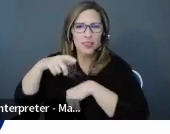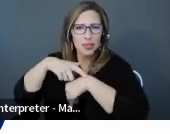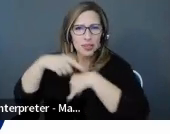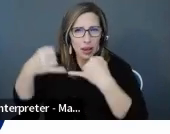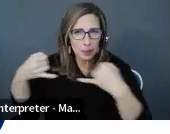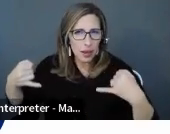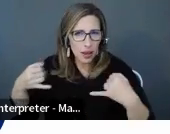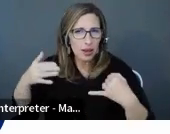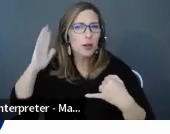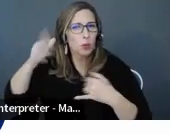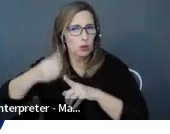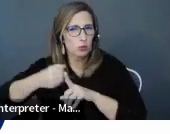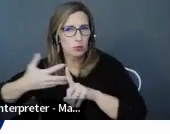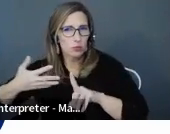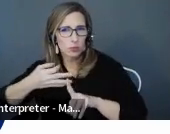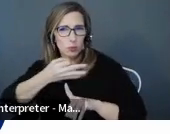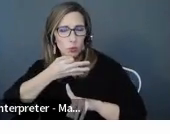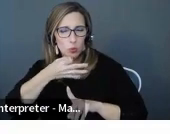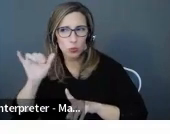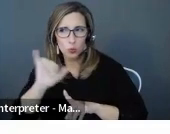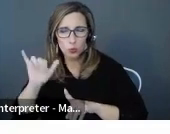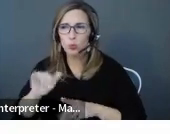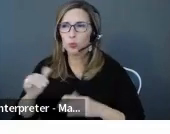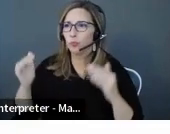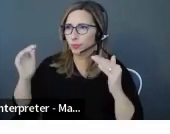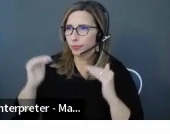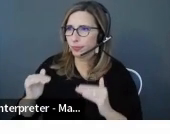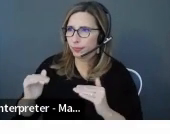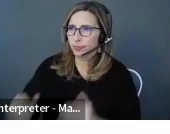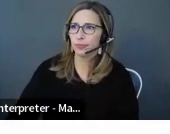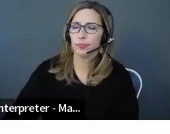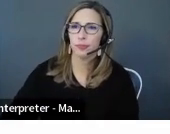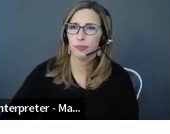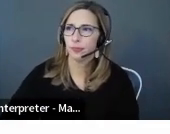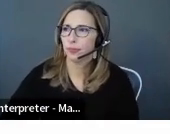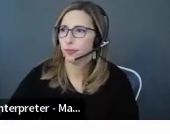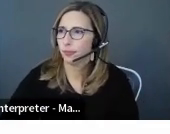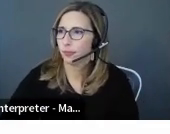about in just a little bit. So we can move on to the next slide.